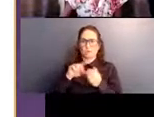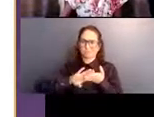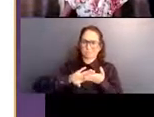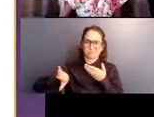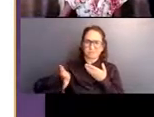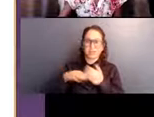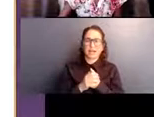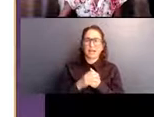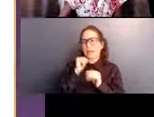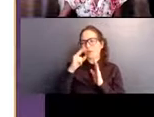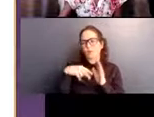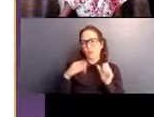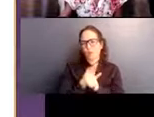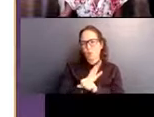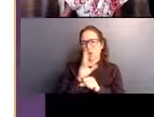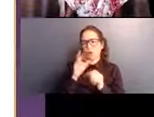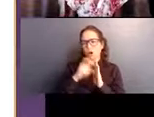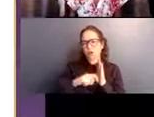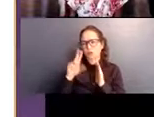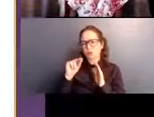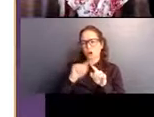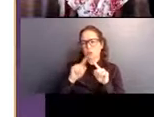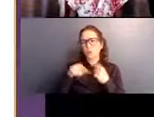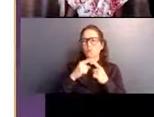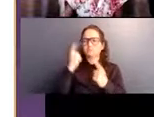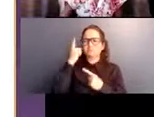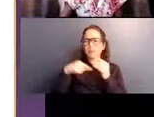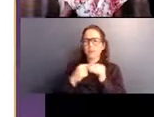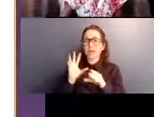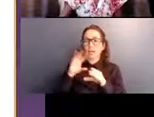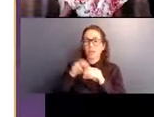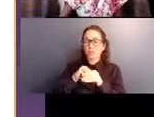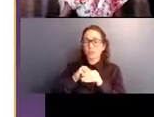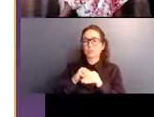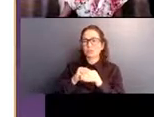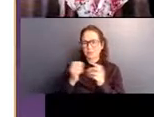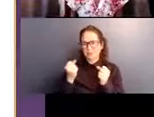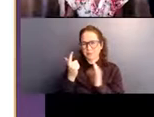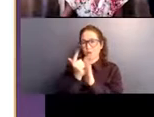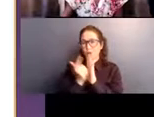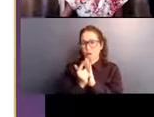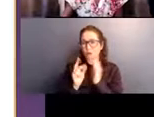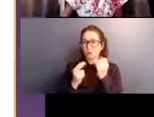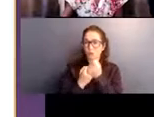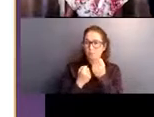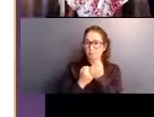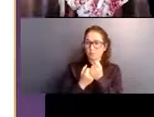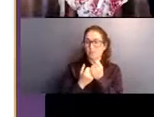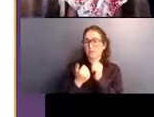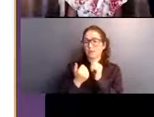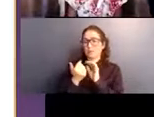whole thing, but when we're thinking about inclusion, a lot of the laws or the advocacy policies that we have in place